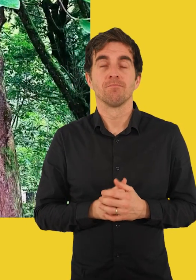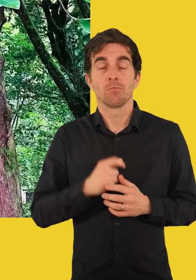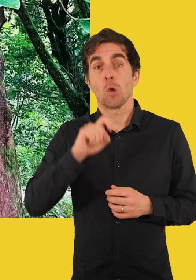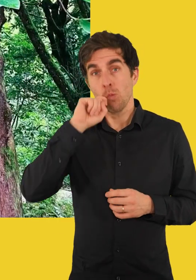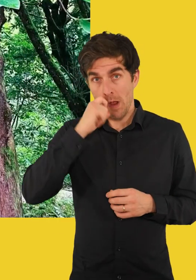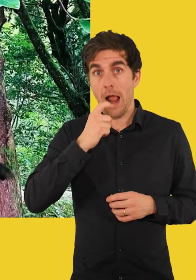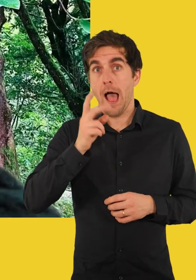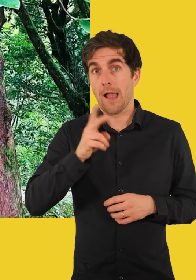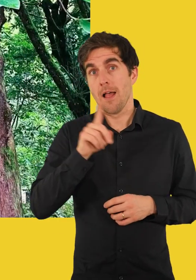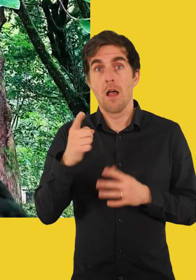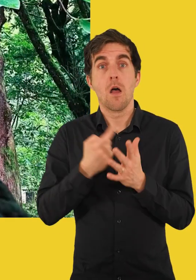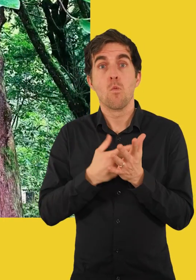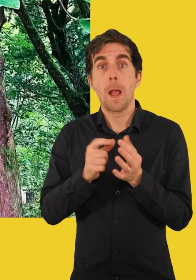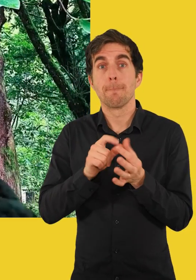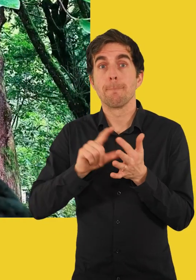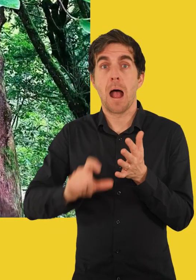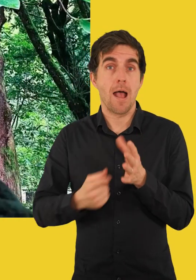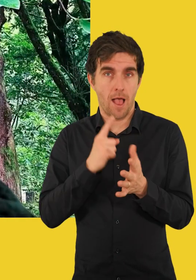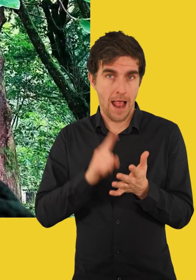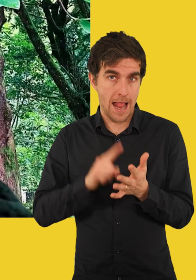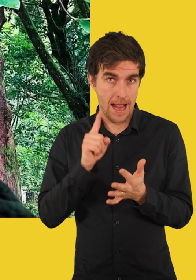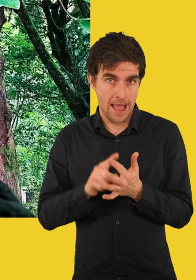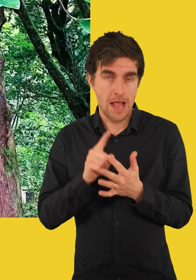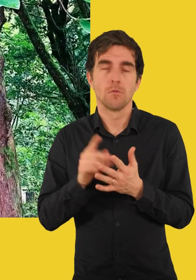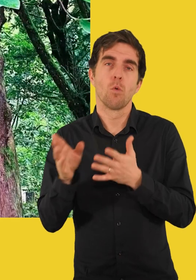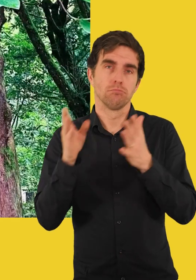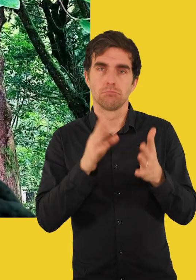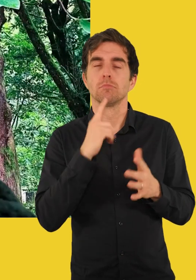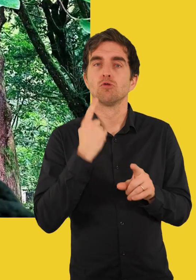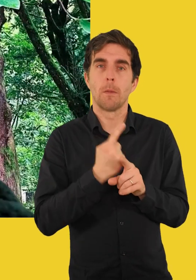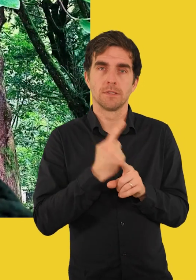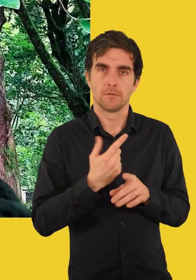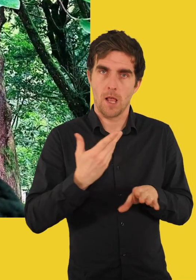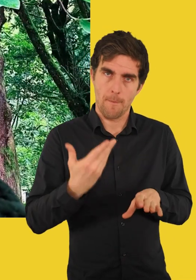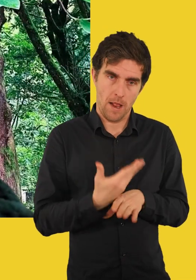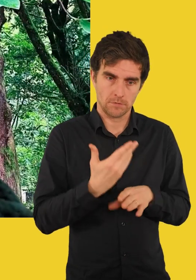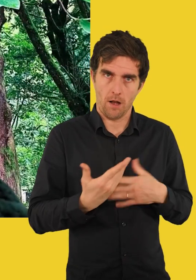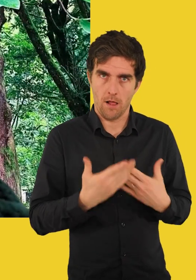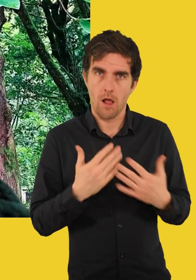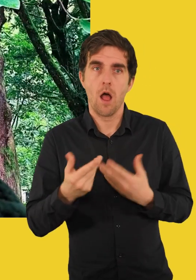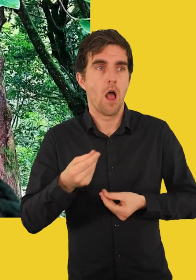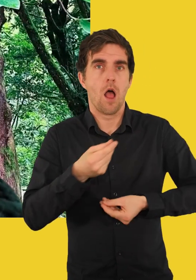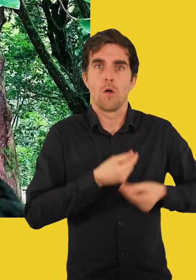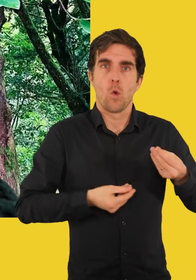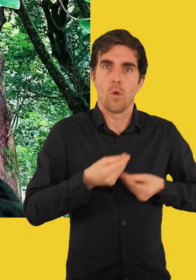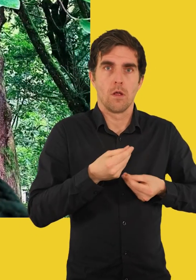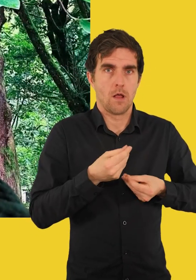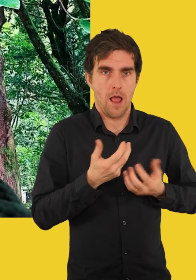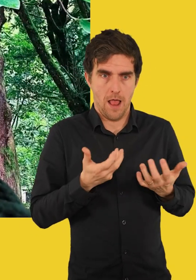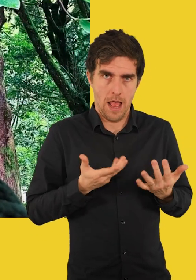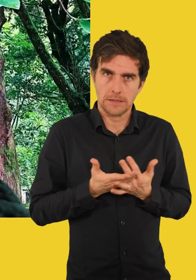we're going to hear from Rebecca Lee, whose practice addresses economic justice issues through